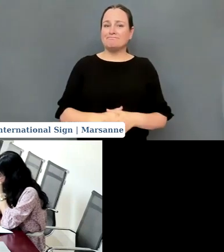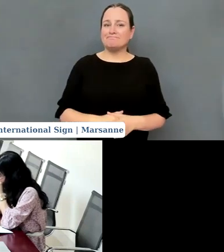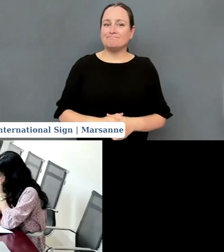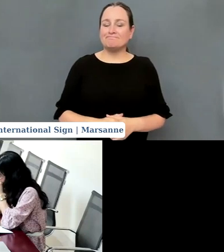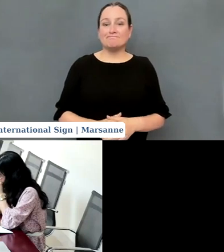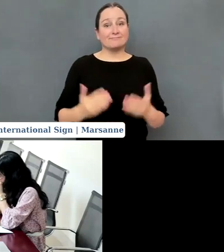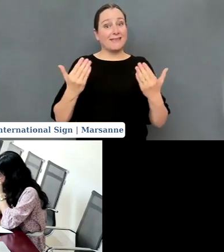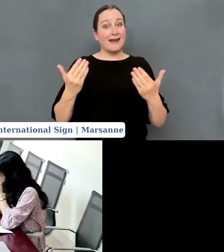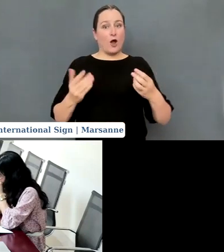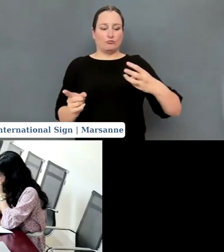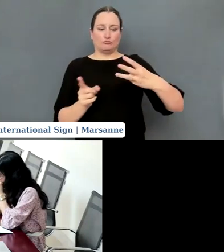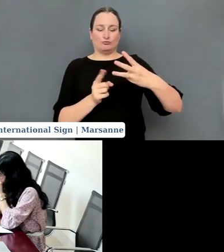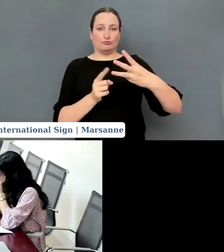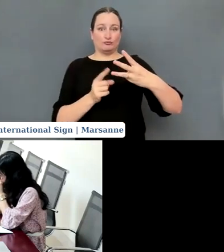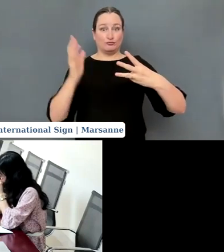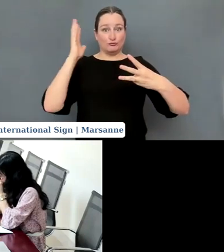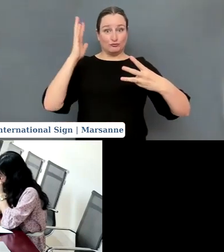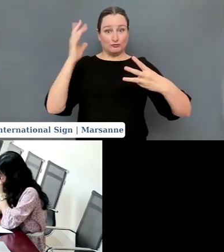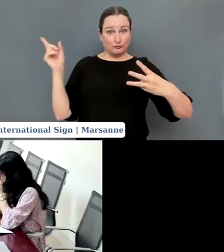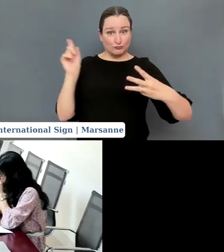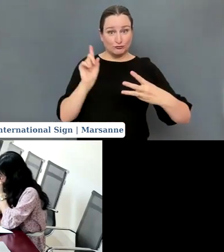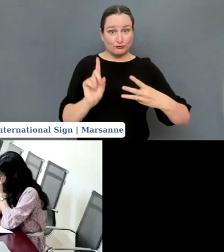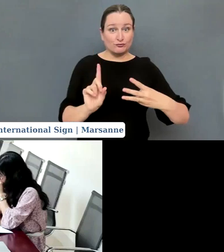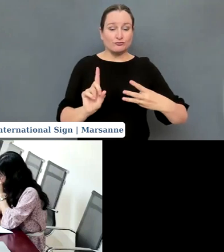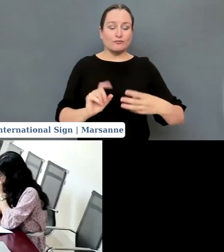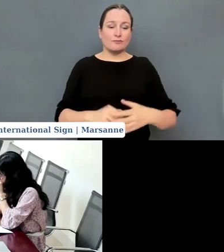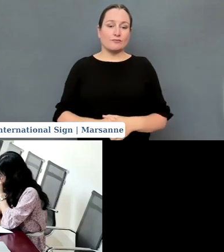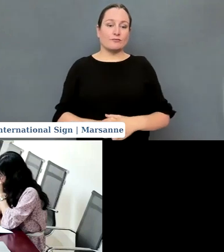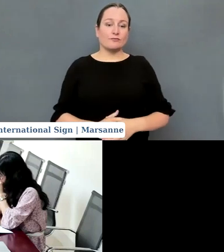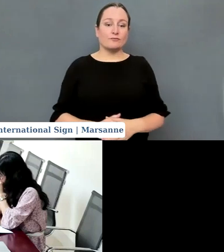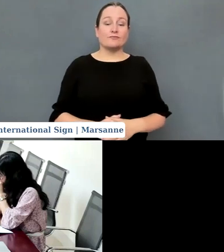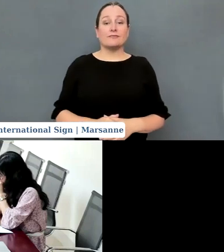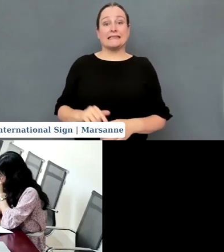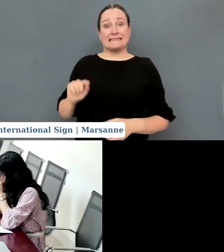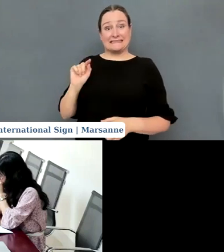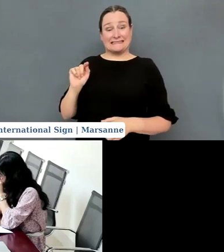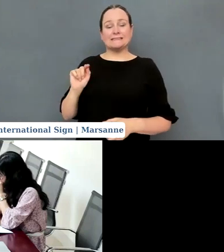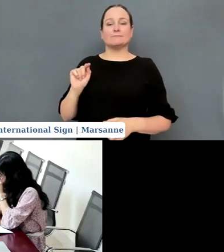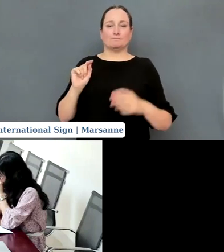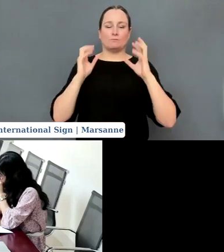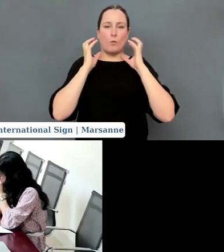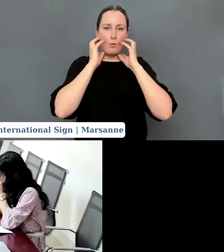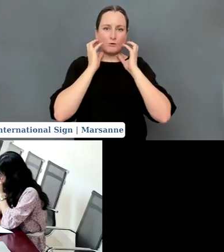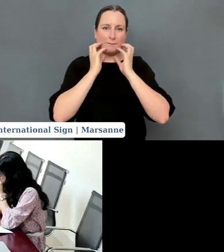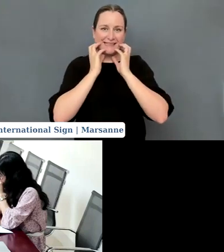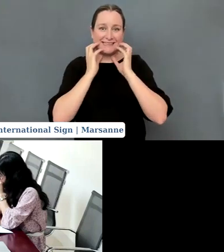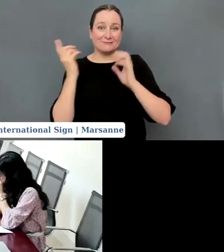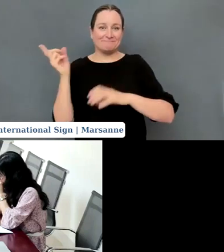my last presenter, who is Mr. Sérgio Falange from Mozambique. Sir, you may take the floor.